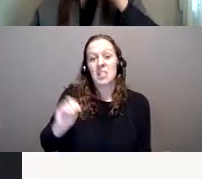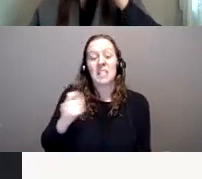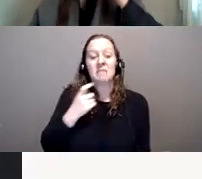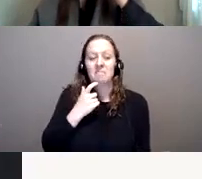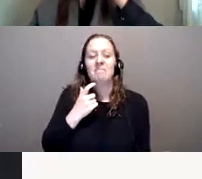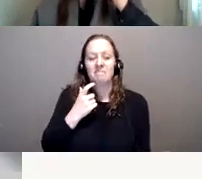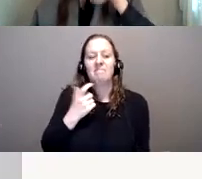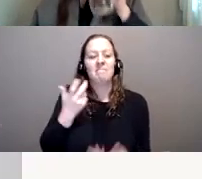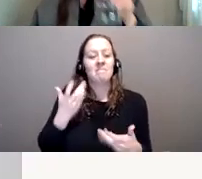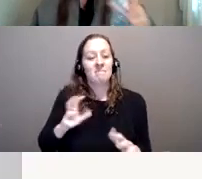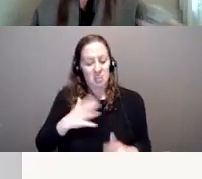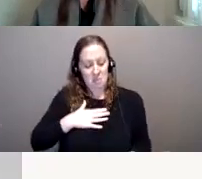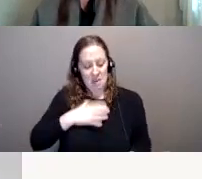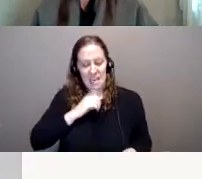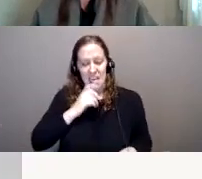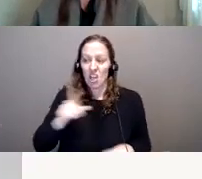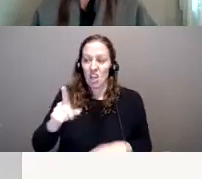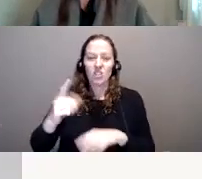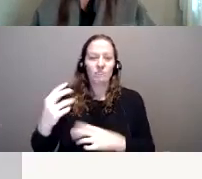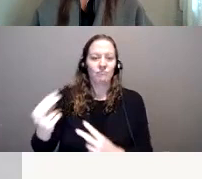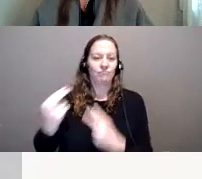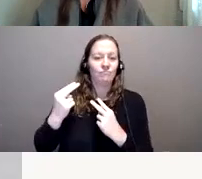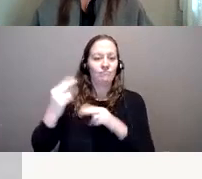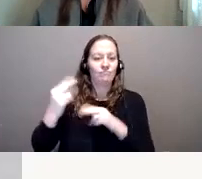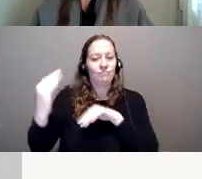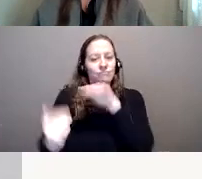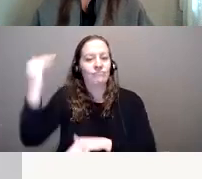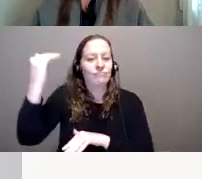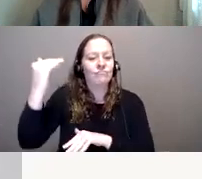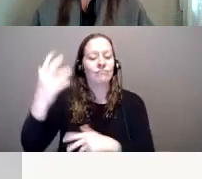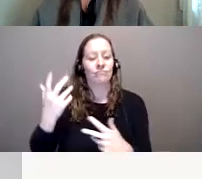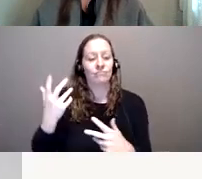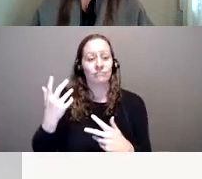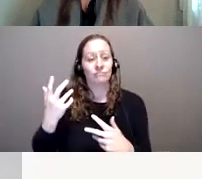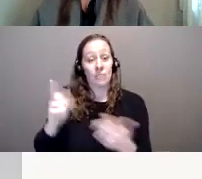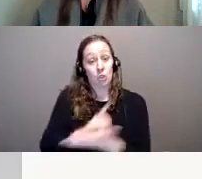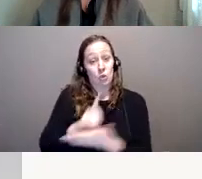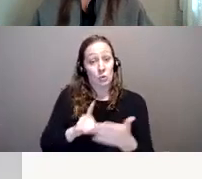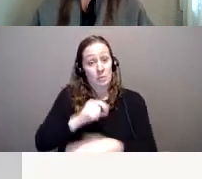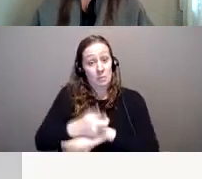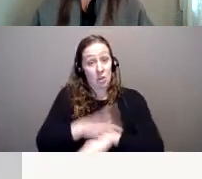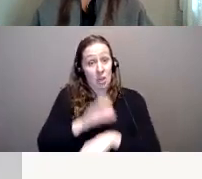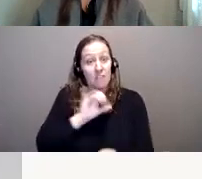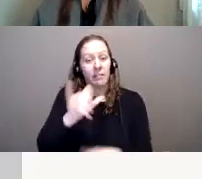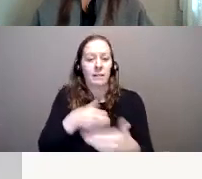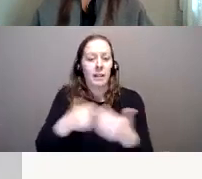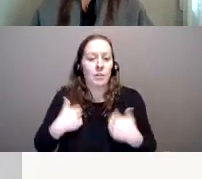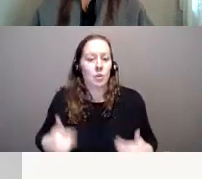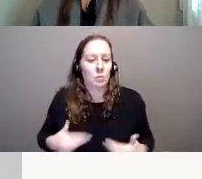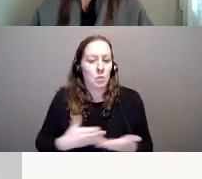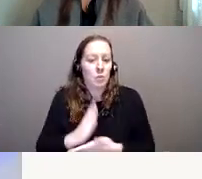age. Discrimination based on age is a violation of human rights. It's called ageism, and it's a big